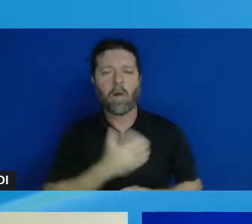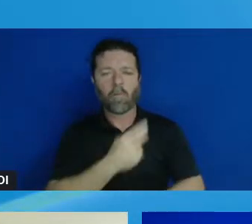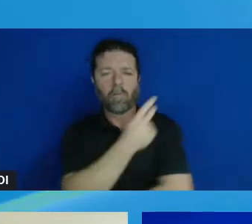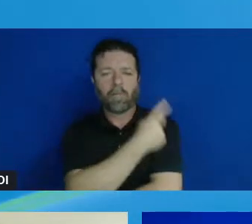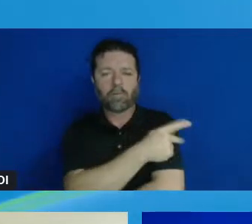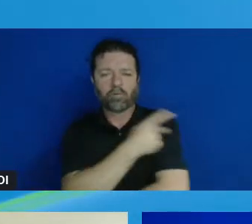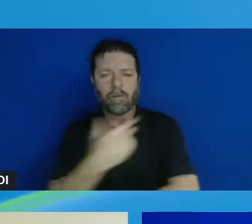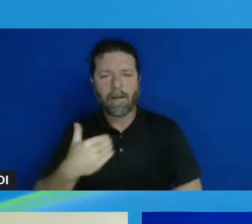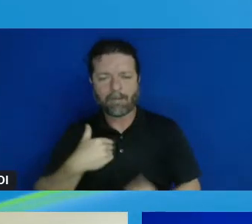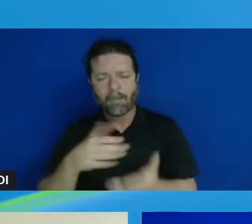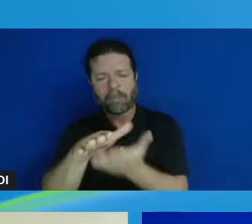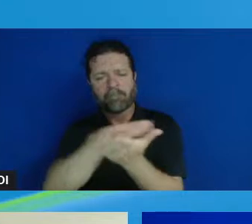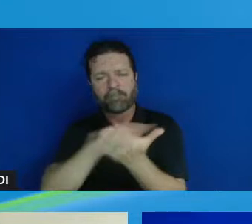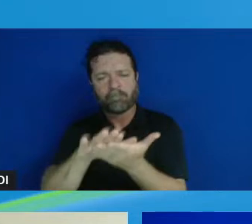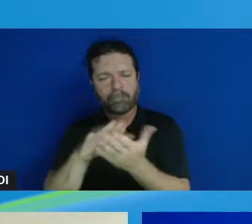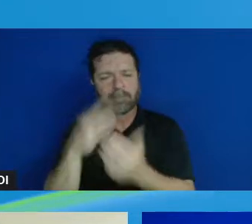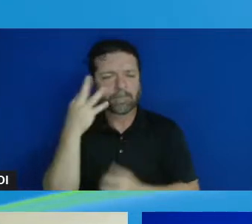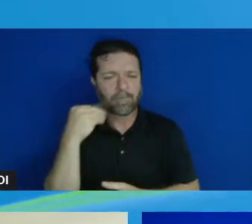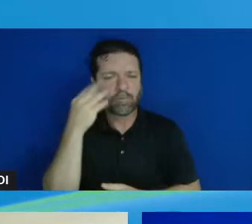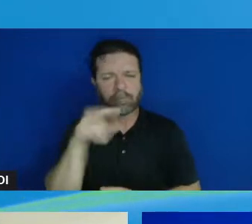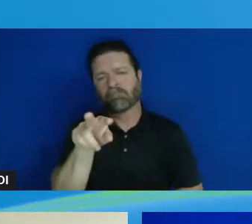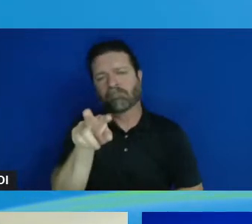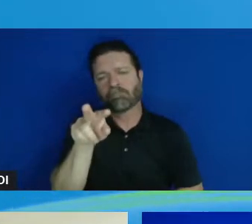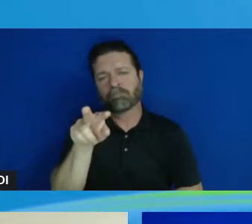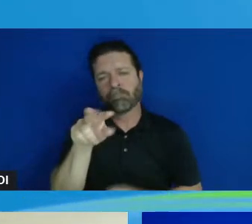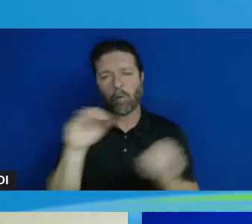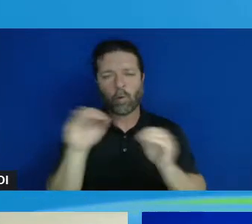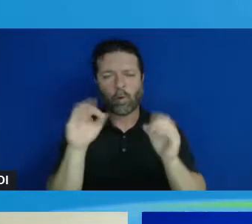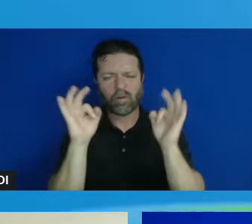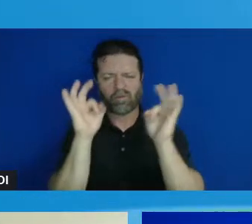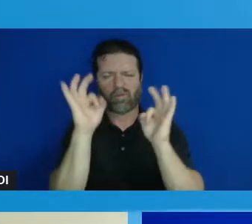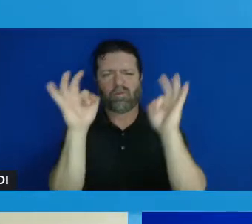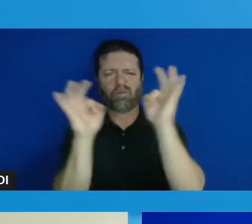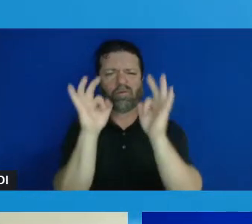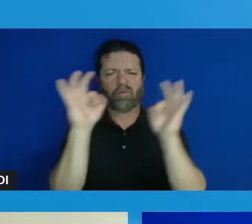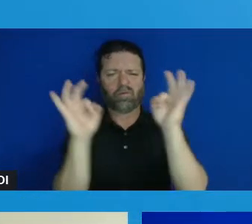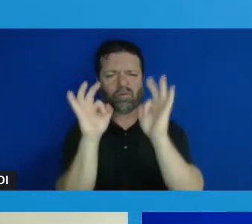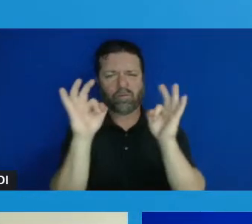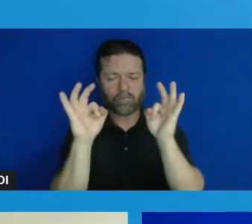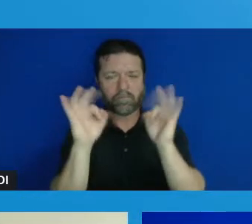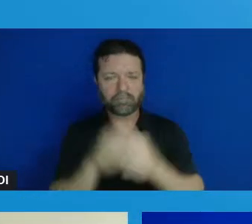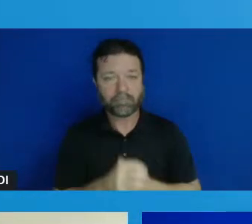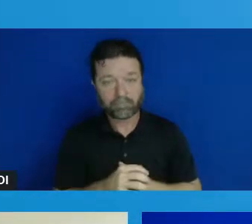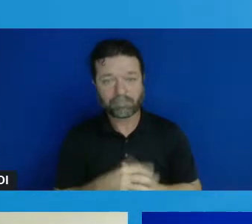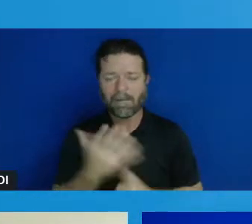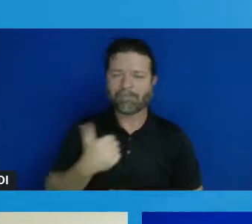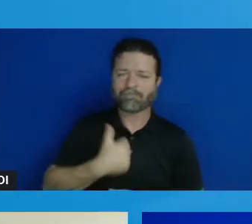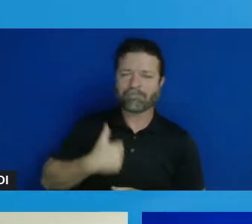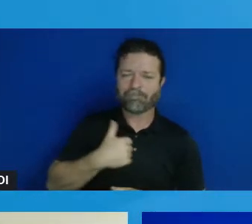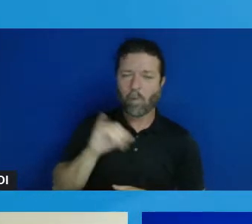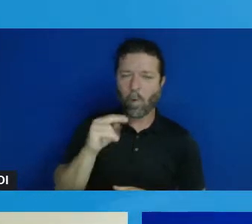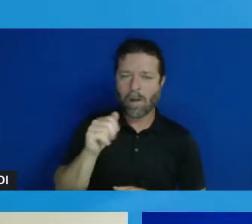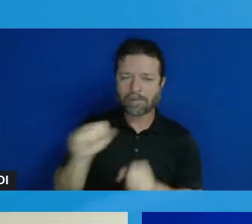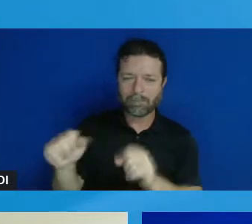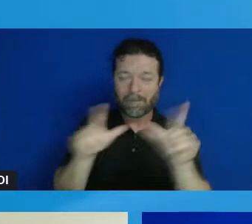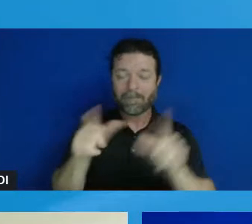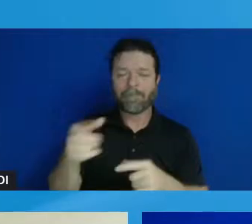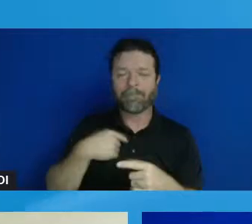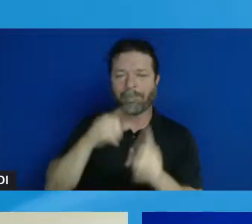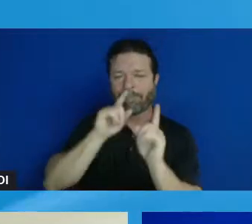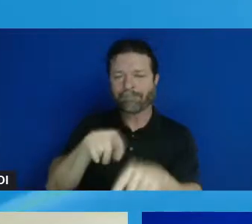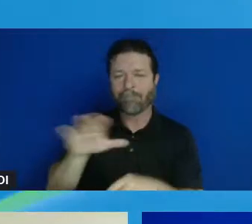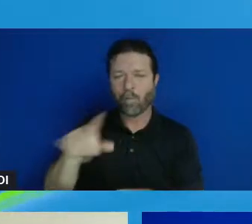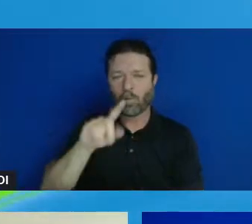Hi. we wait, hey, I answered the question for you, Jonas. Sorry. Oh, I didn't even hear the question. Sorry. Oh,